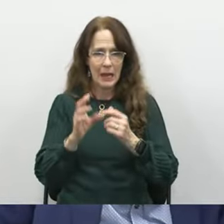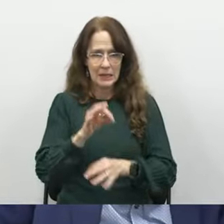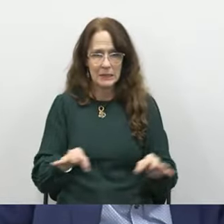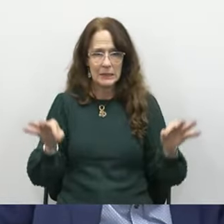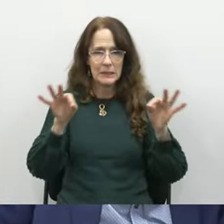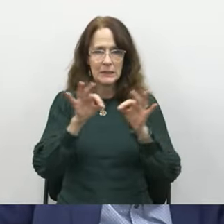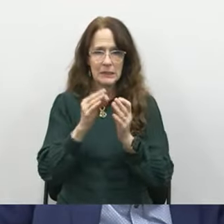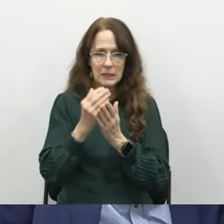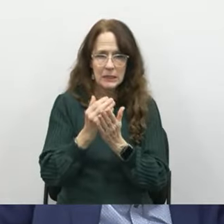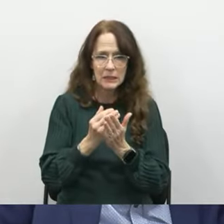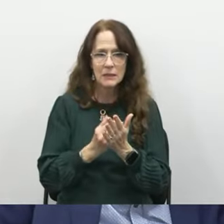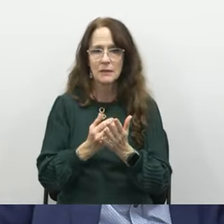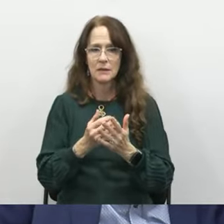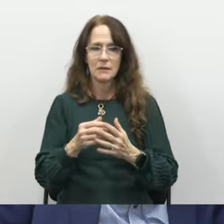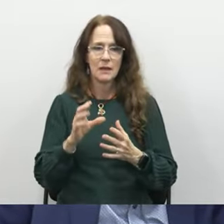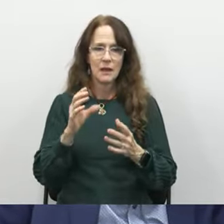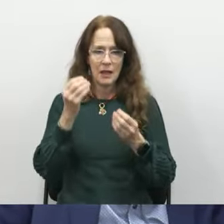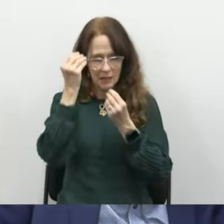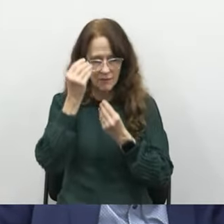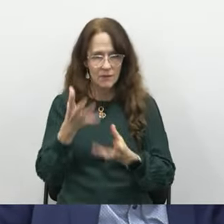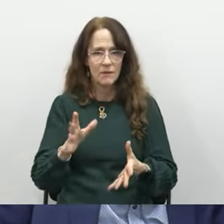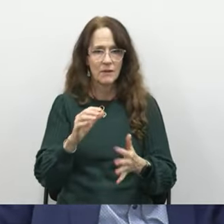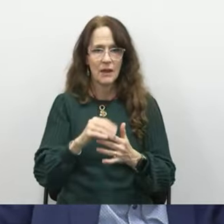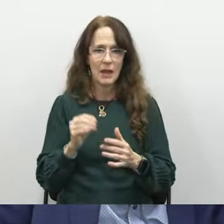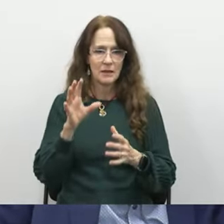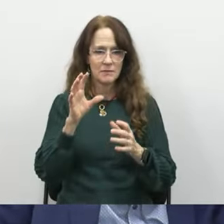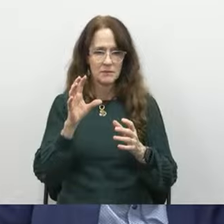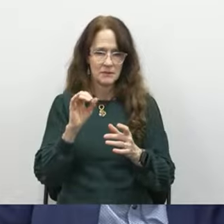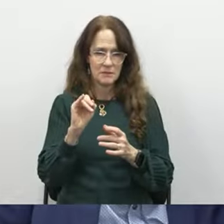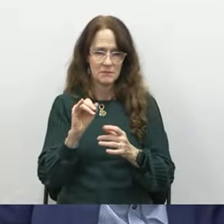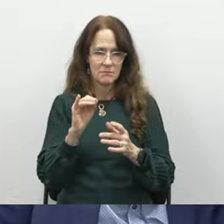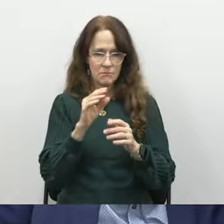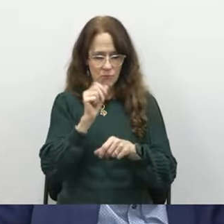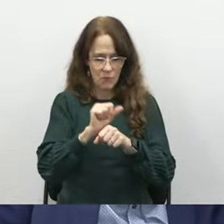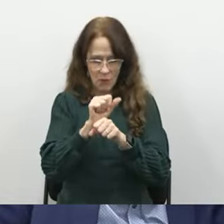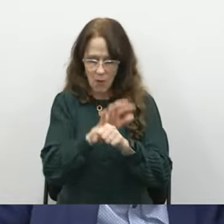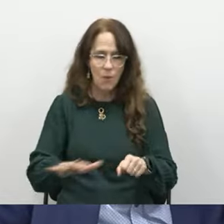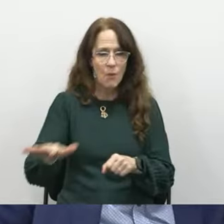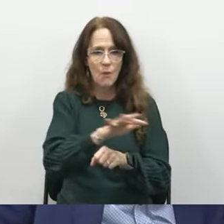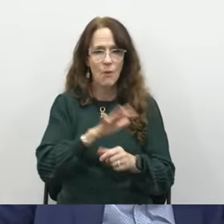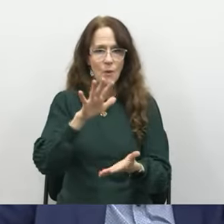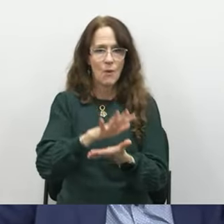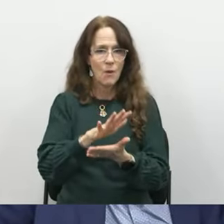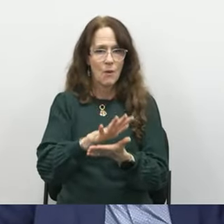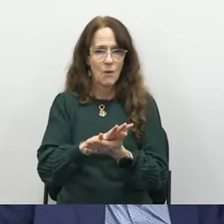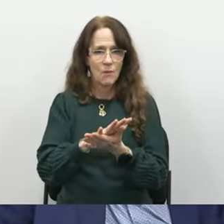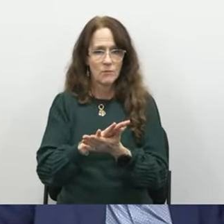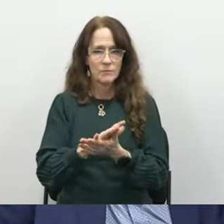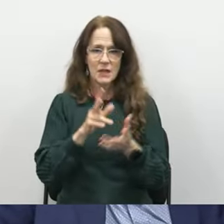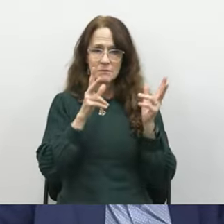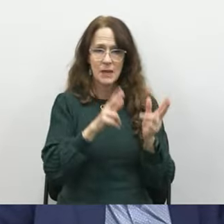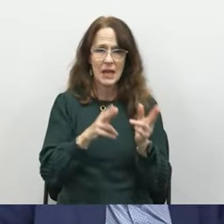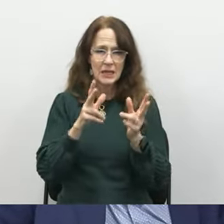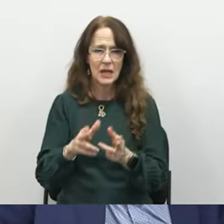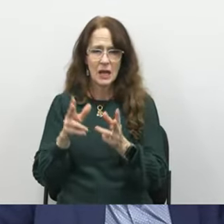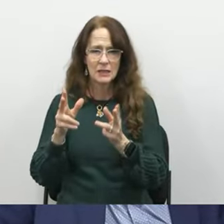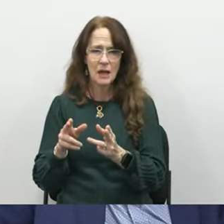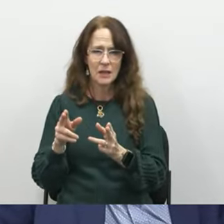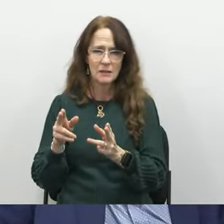best practices across campuses. Library services have been cut so far as they should